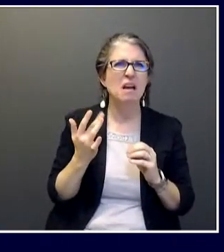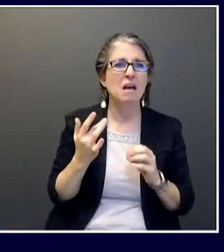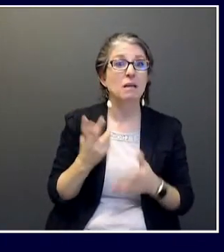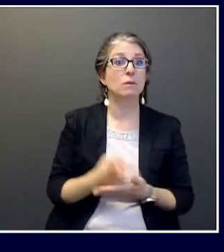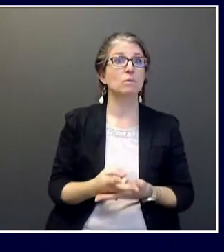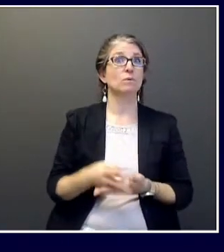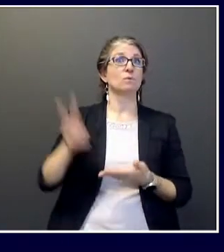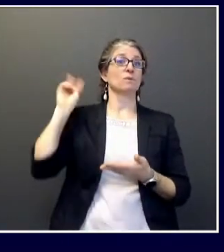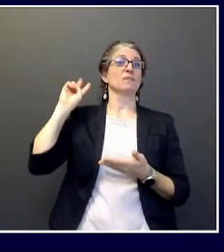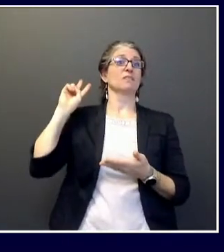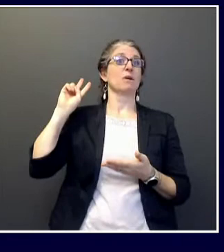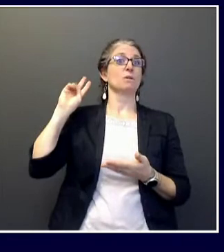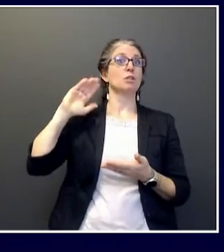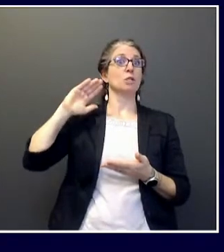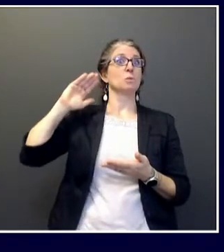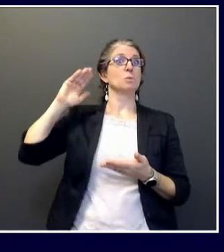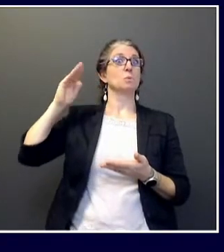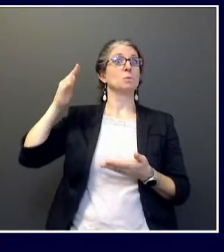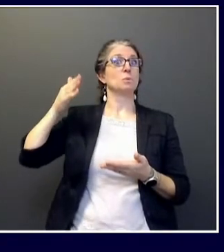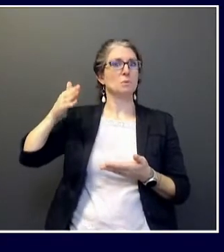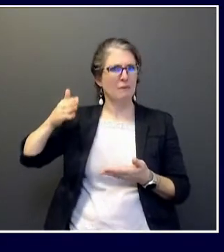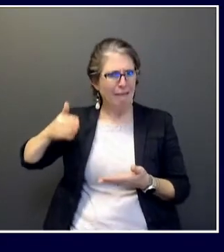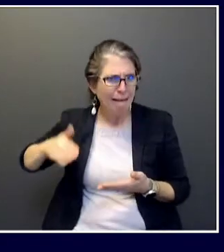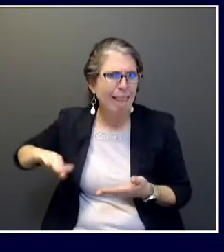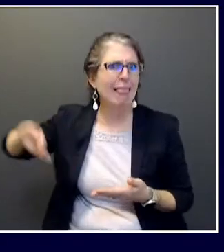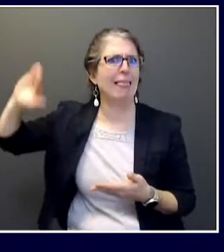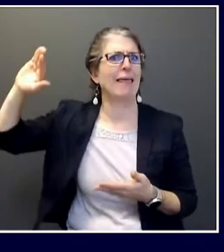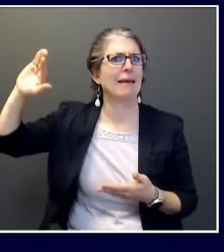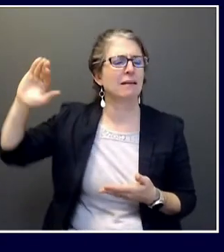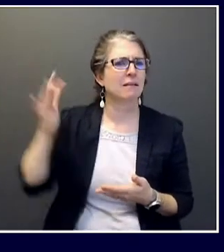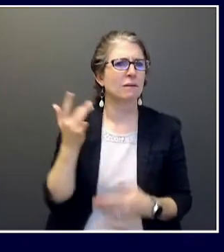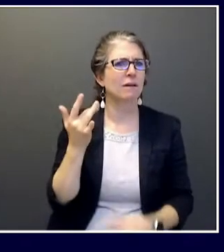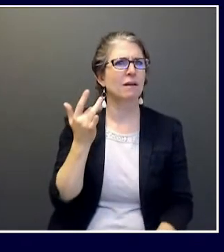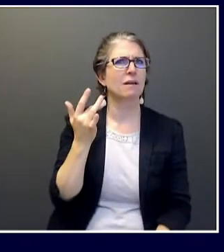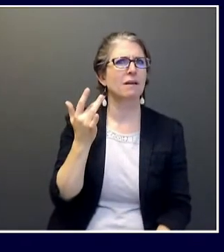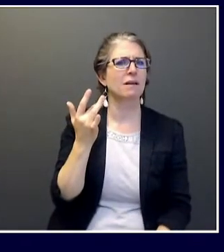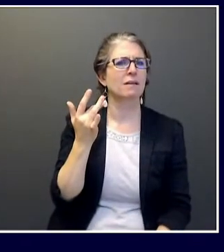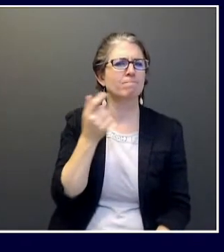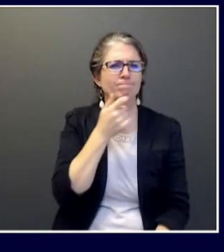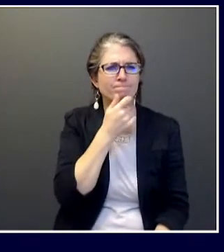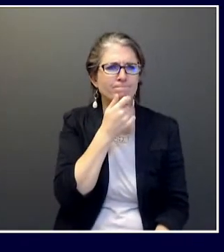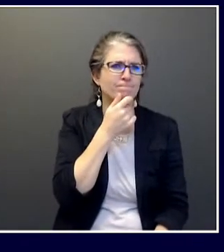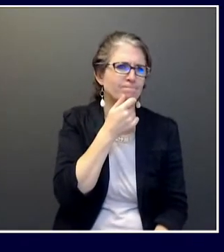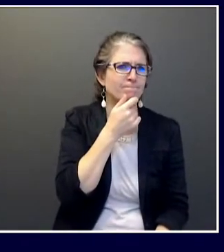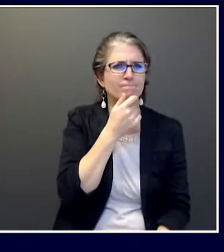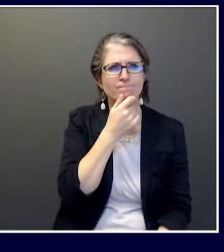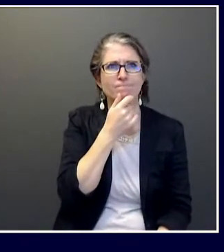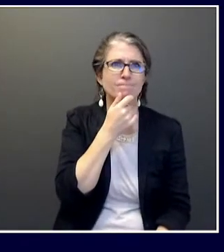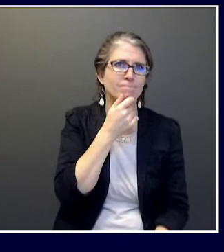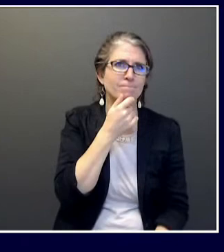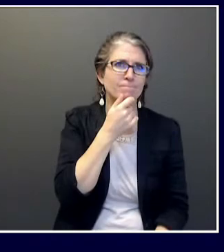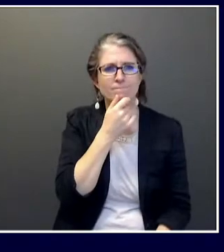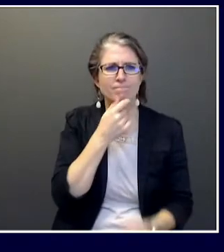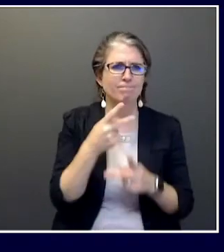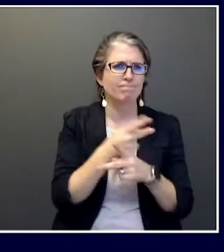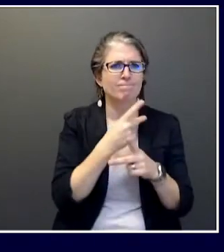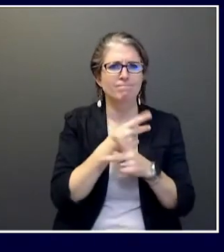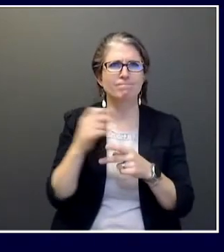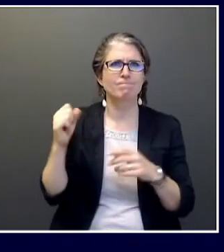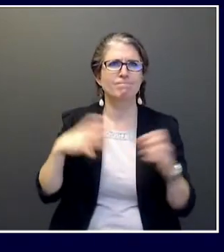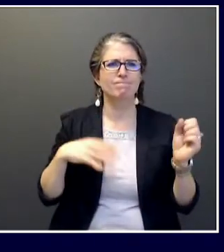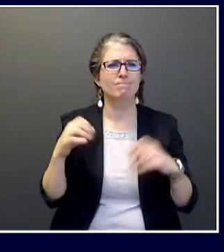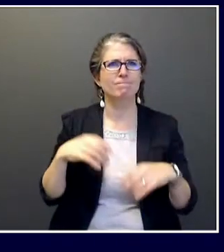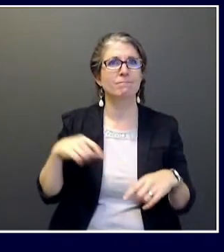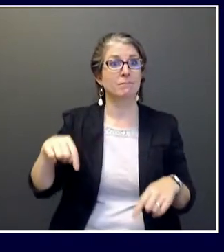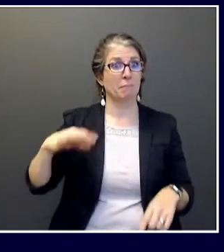of a resurgence over the last 7 to 9 days. So it's not necessarily a local phenomenon driven by